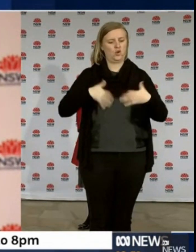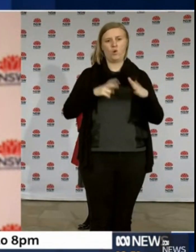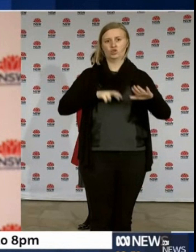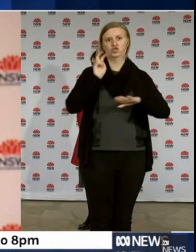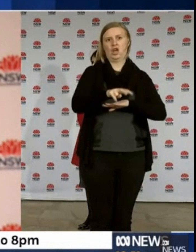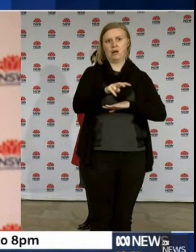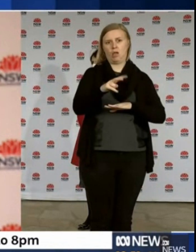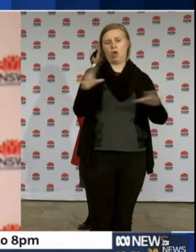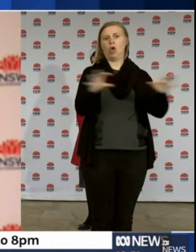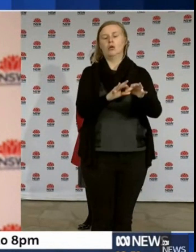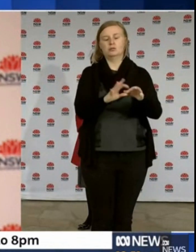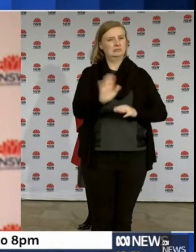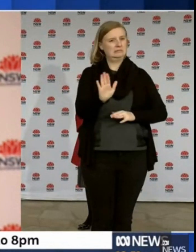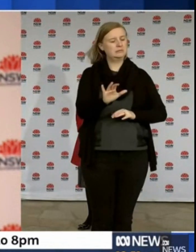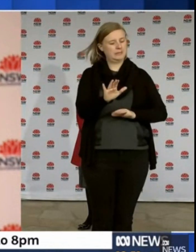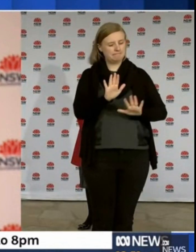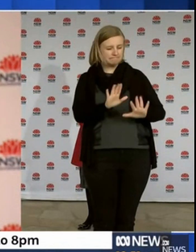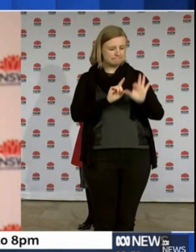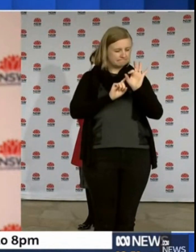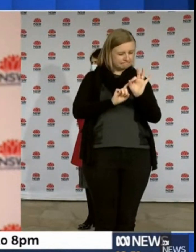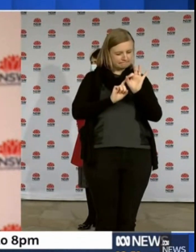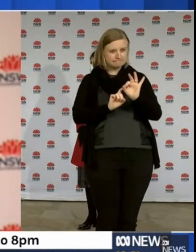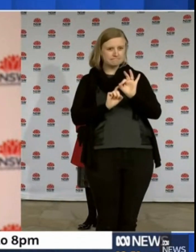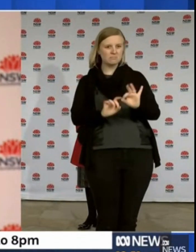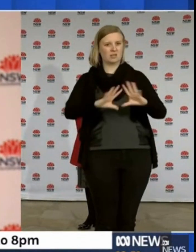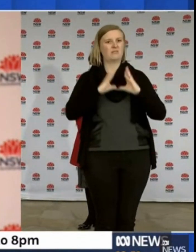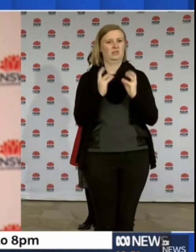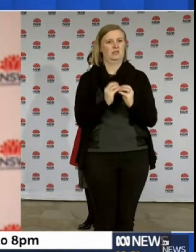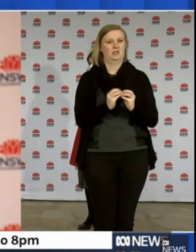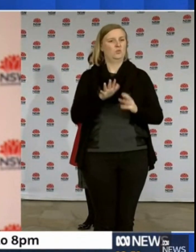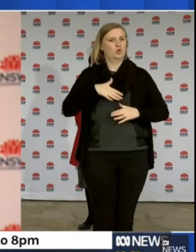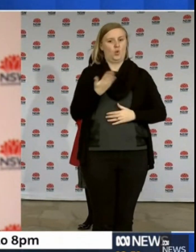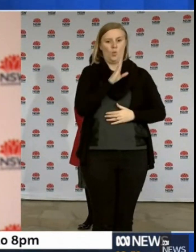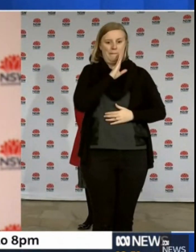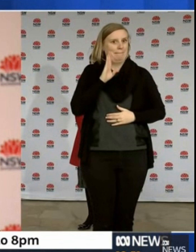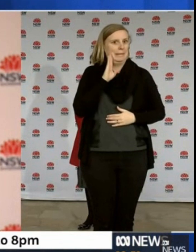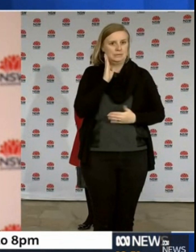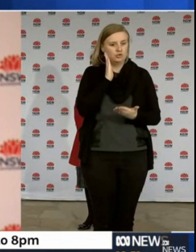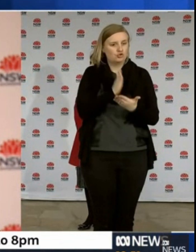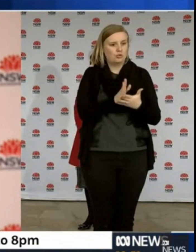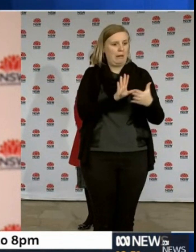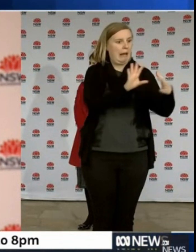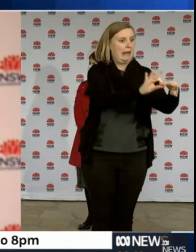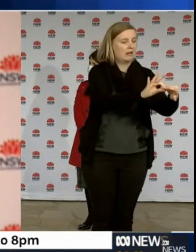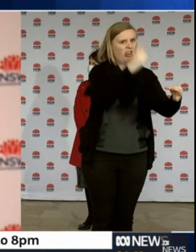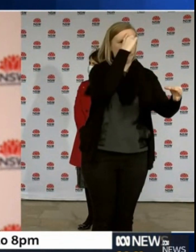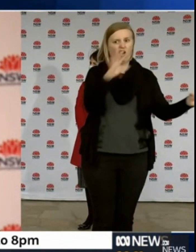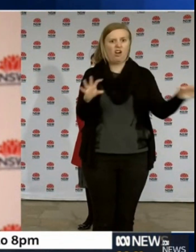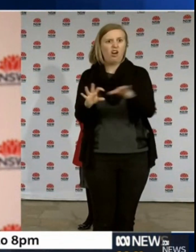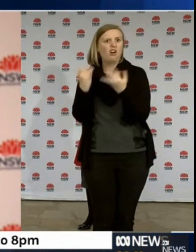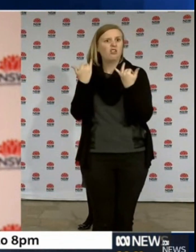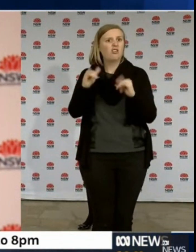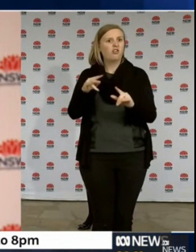cases have been thoroughly linked and that we're not missing those unrecognised chains of transmission. Okay. As I said, it's